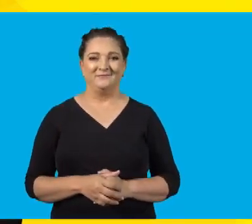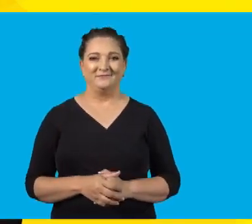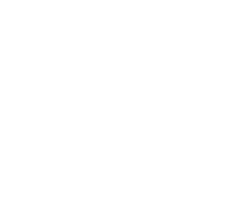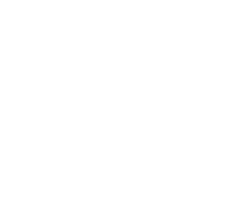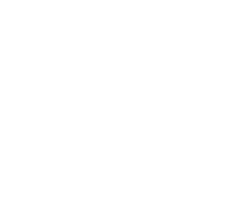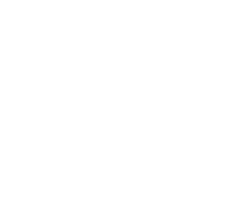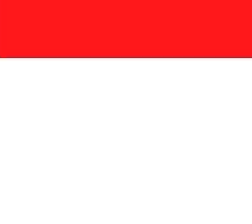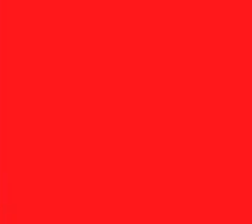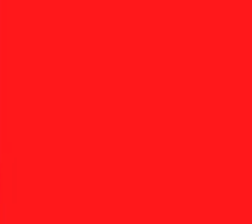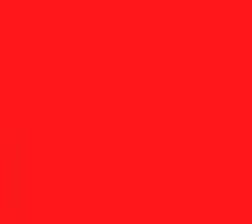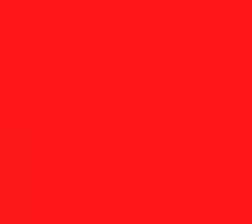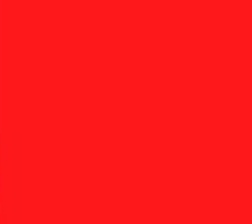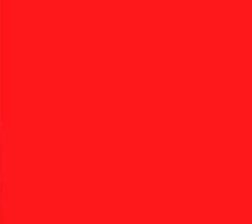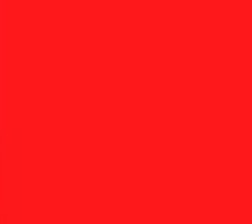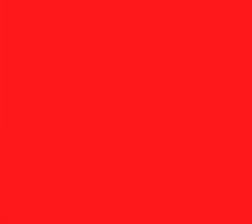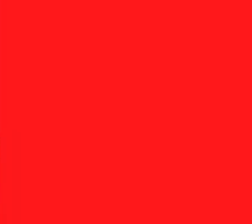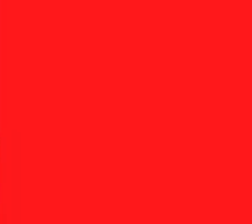shortly.